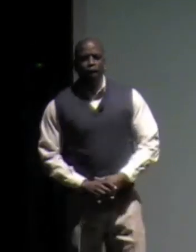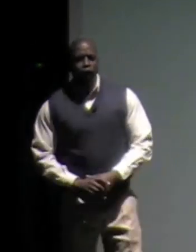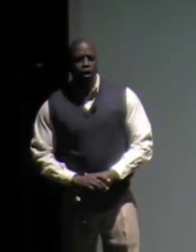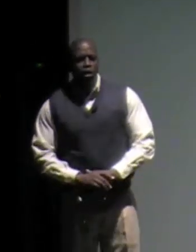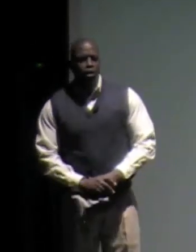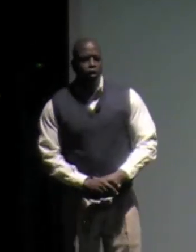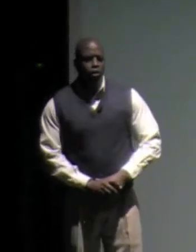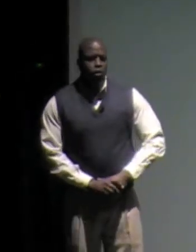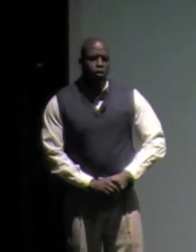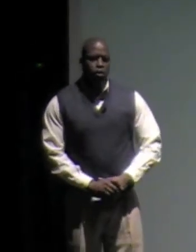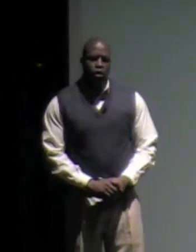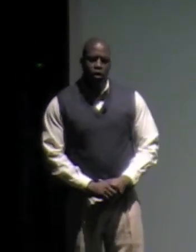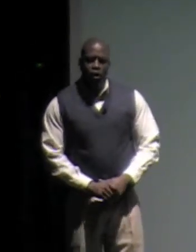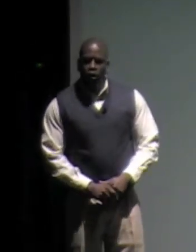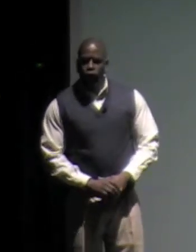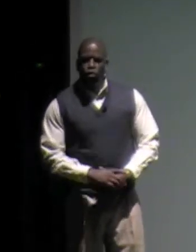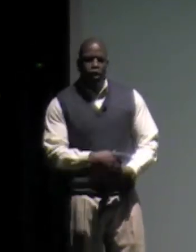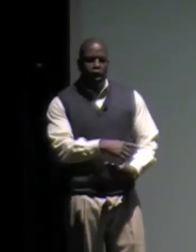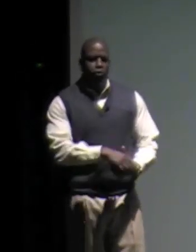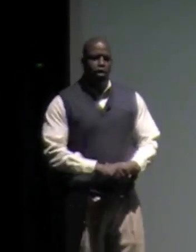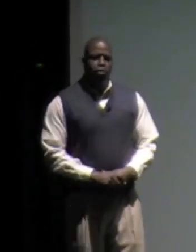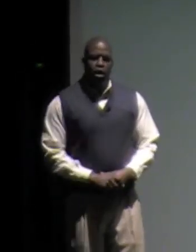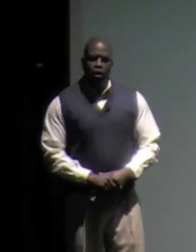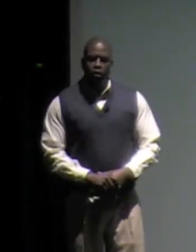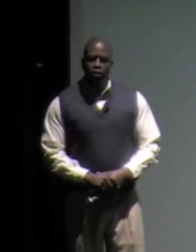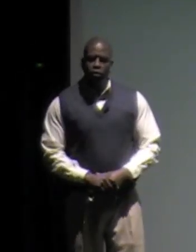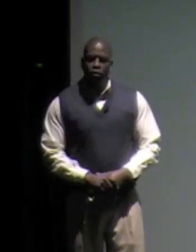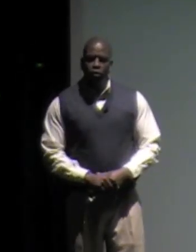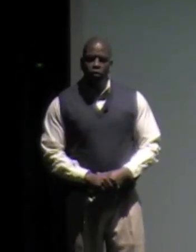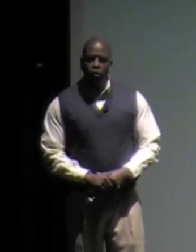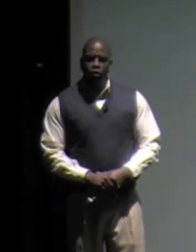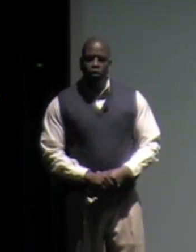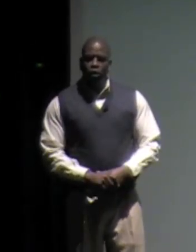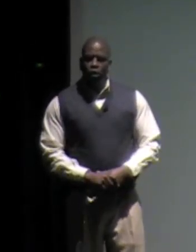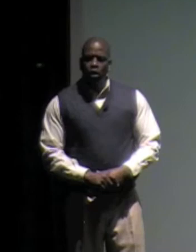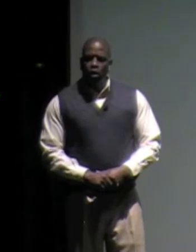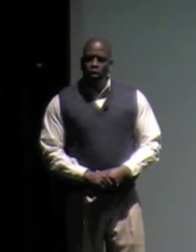wouldn't bet on that funny-looking racehorse if you gave me the money."